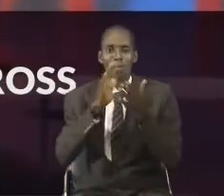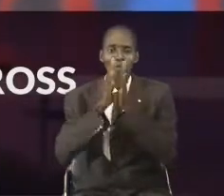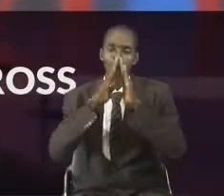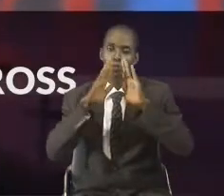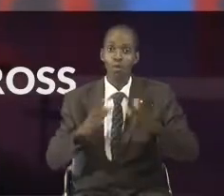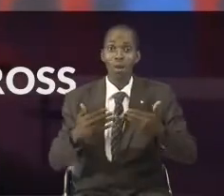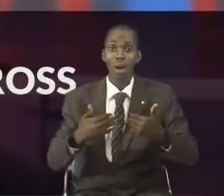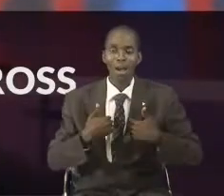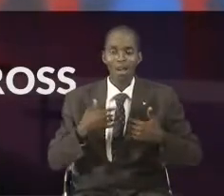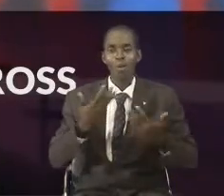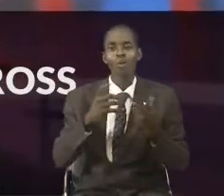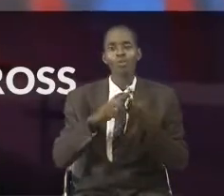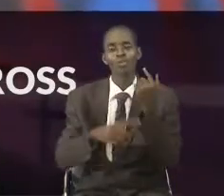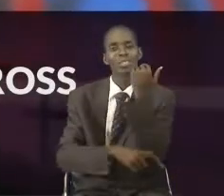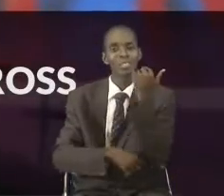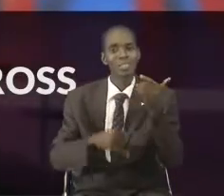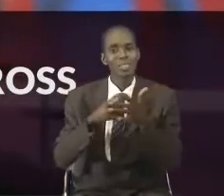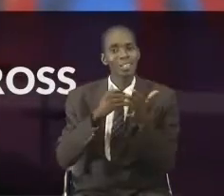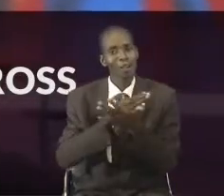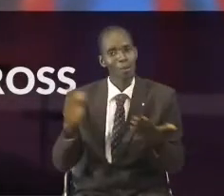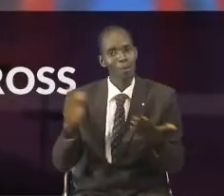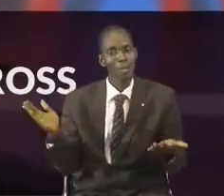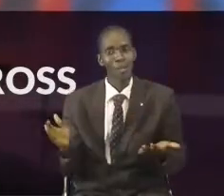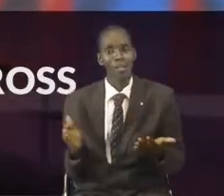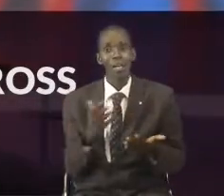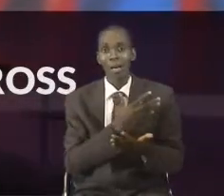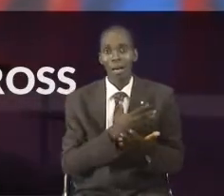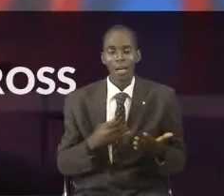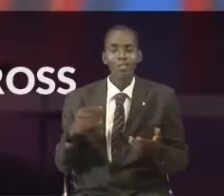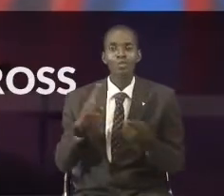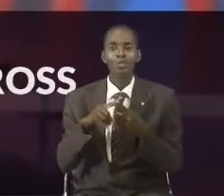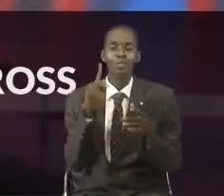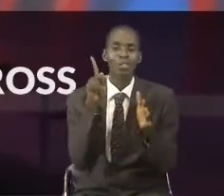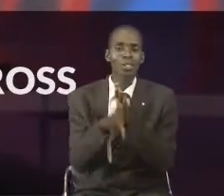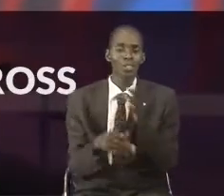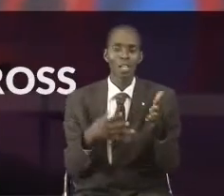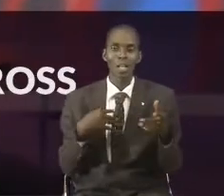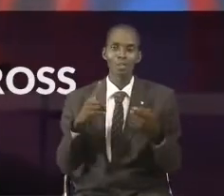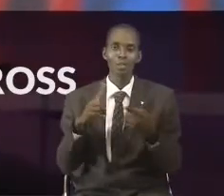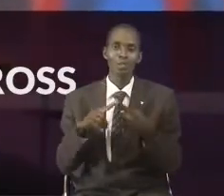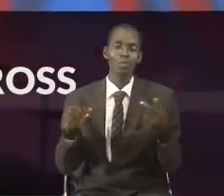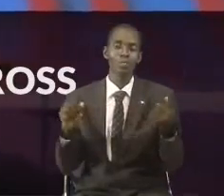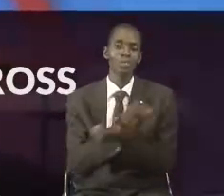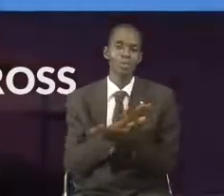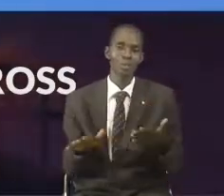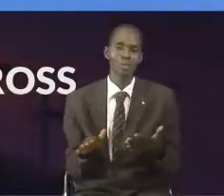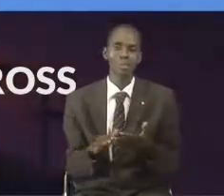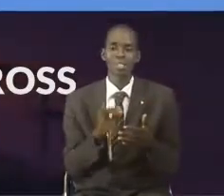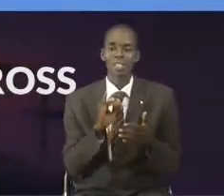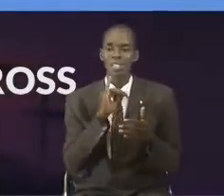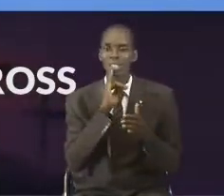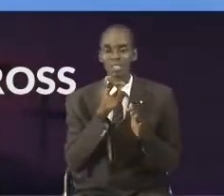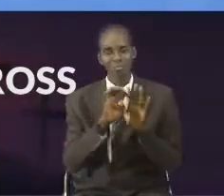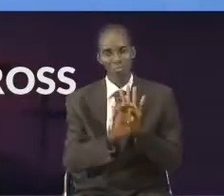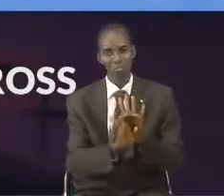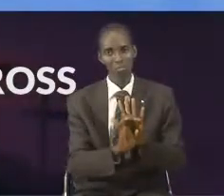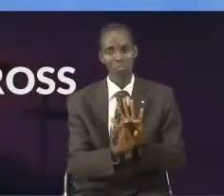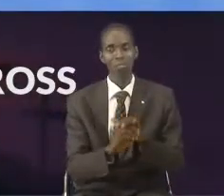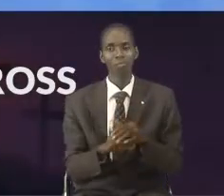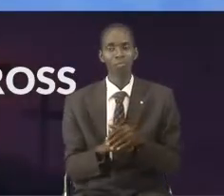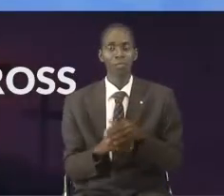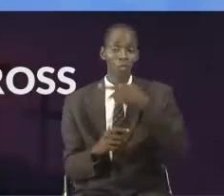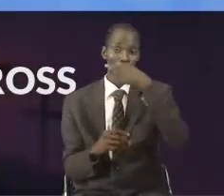wants to steal that away. And the little peace you have, he wants to steal that away. And eventually to kill and